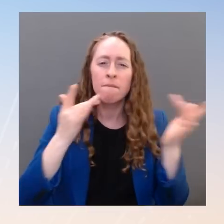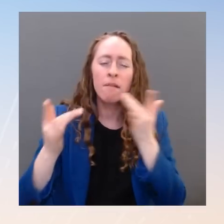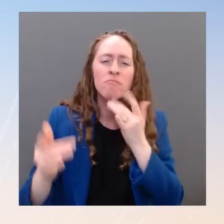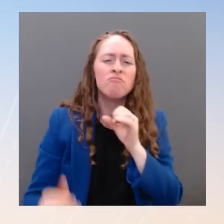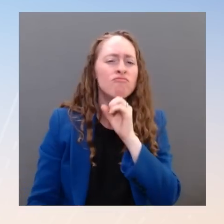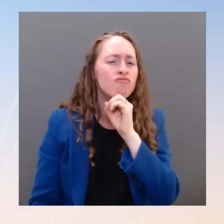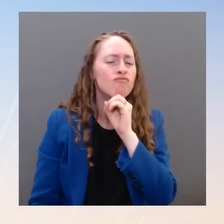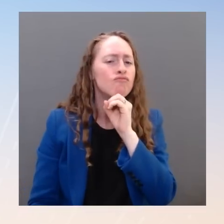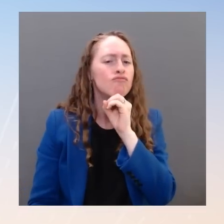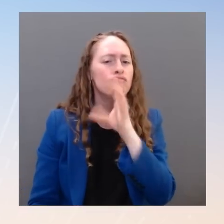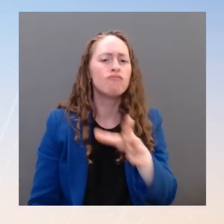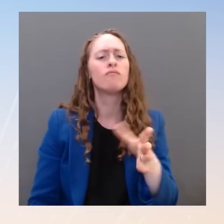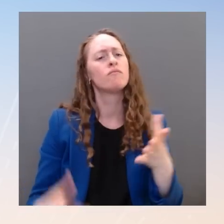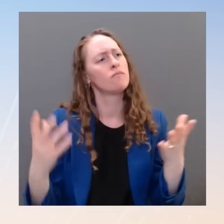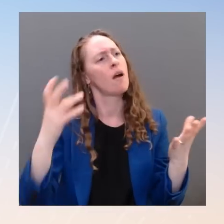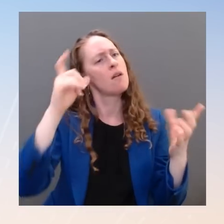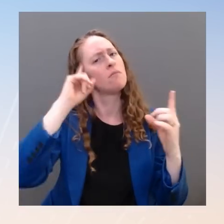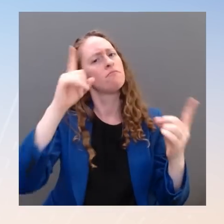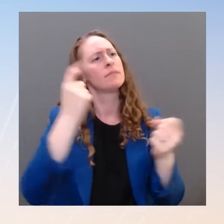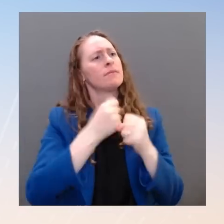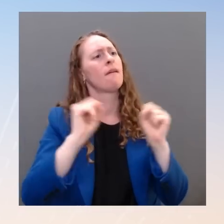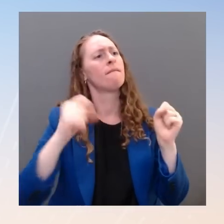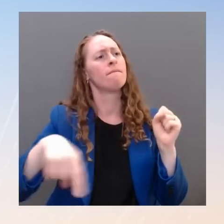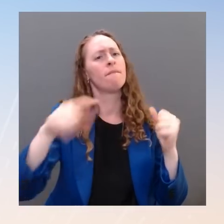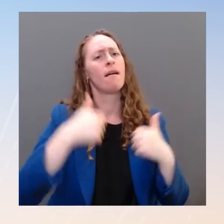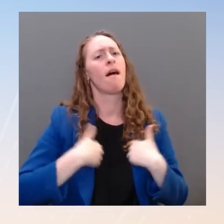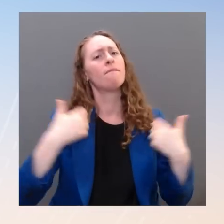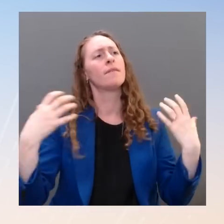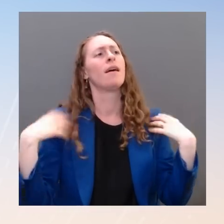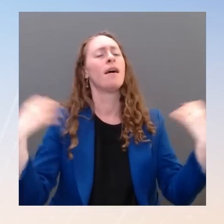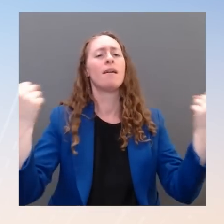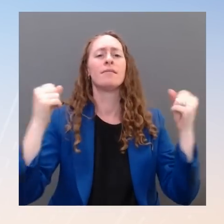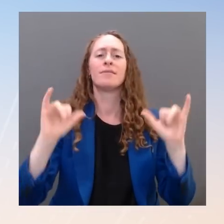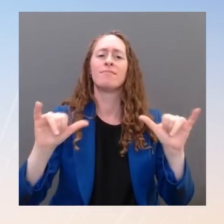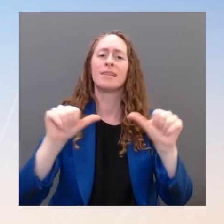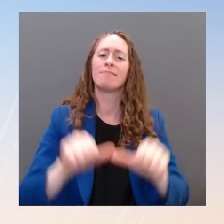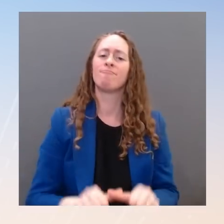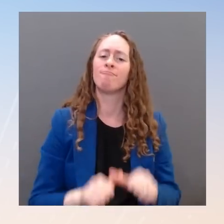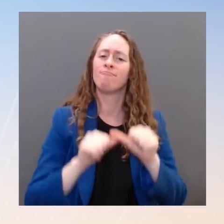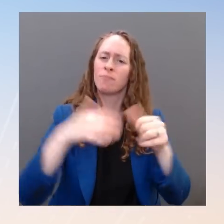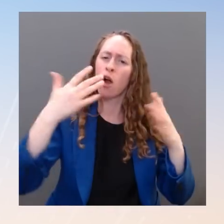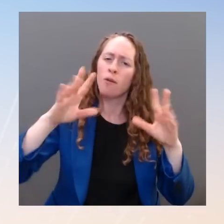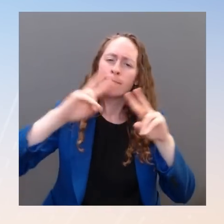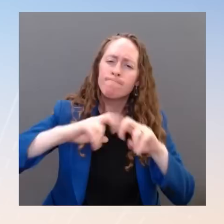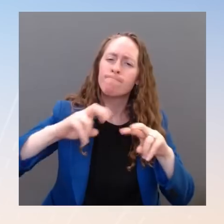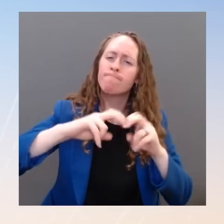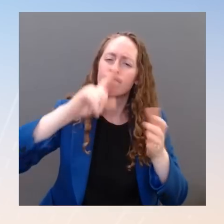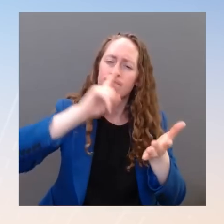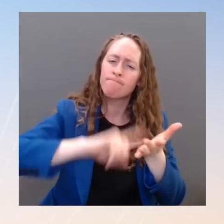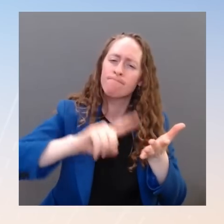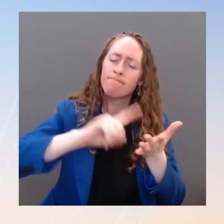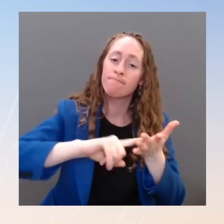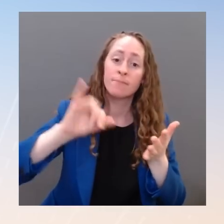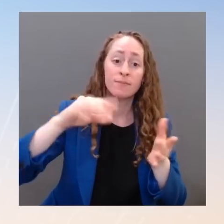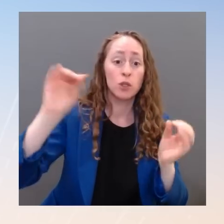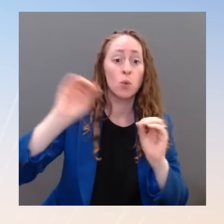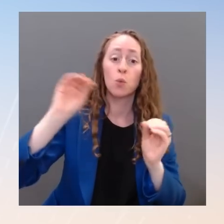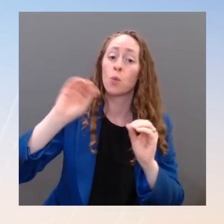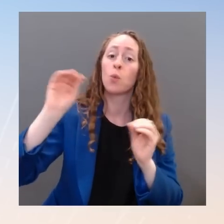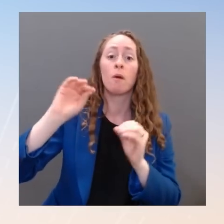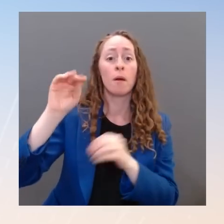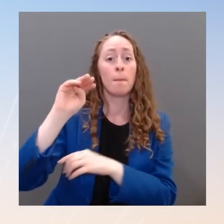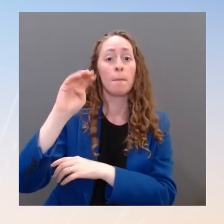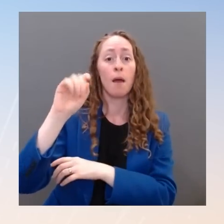studies estimate that with menthol cigarettes, if they're no longer available, it could prevent over